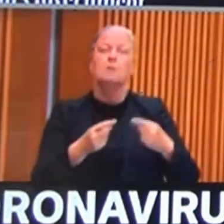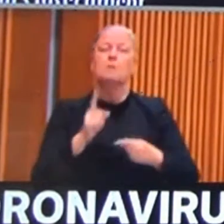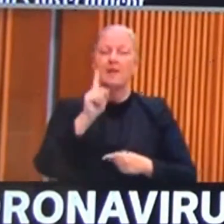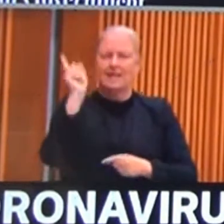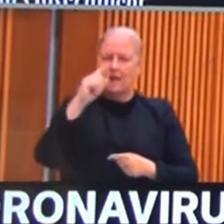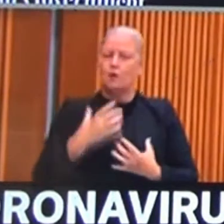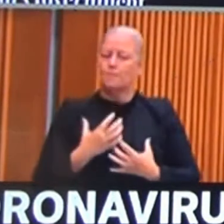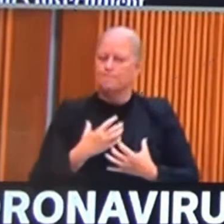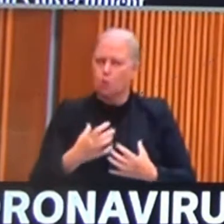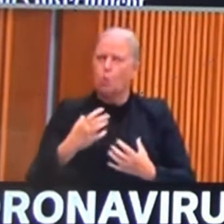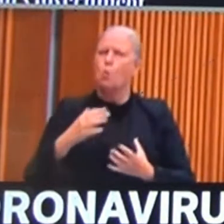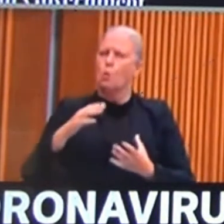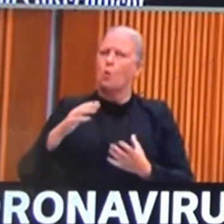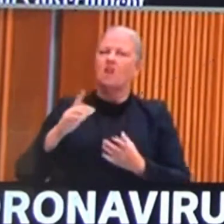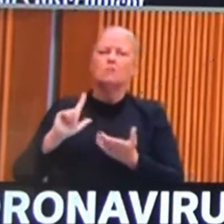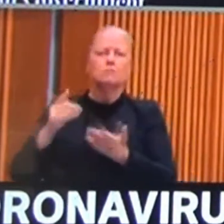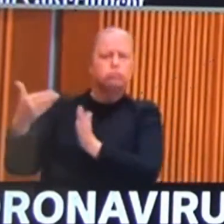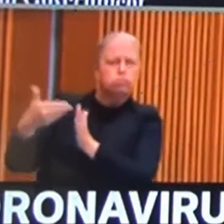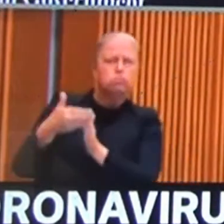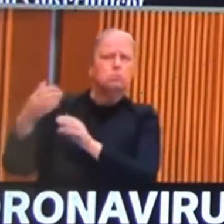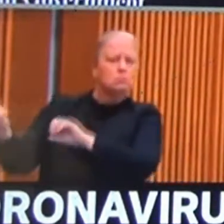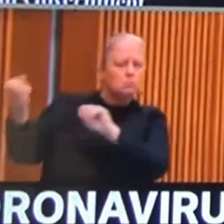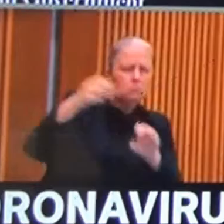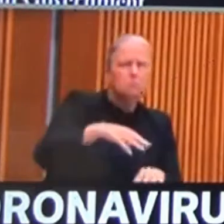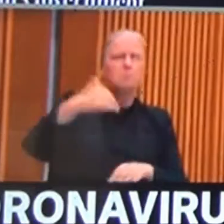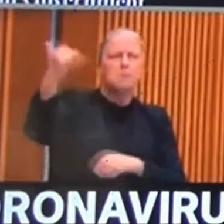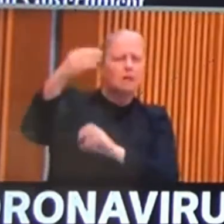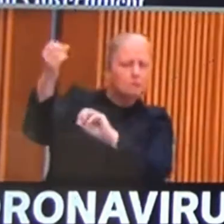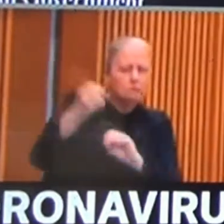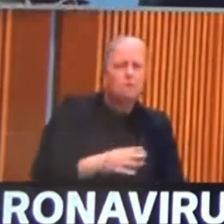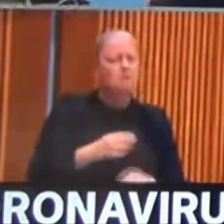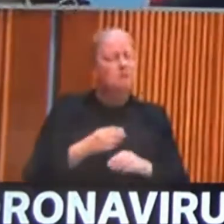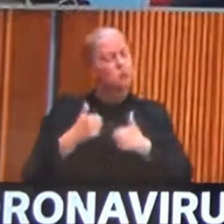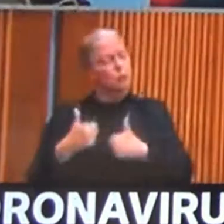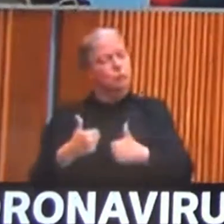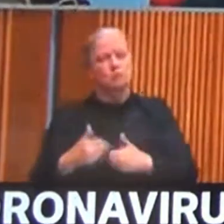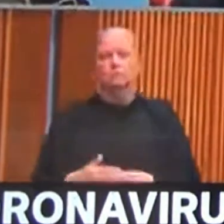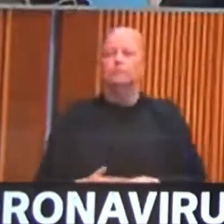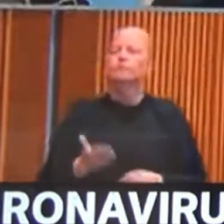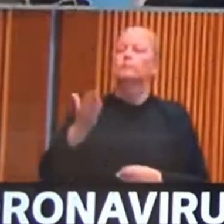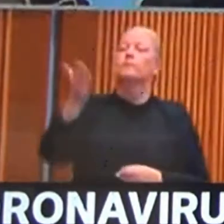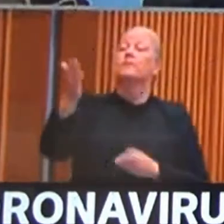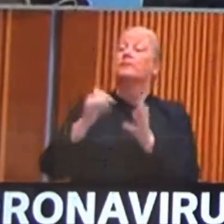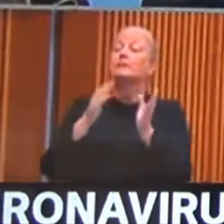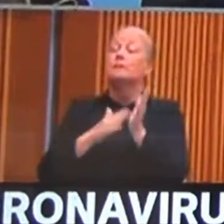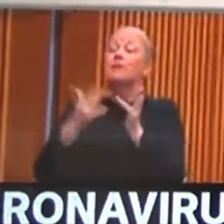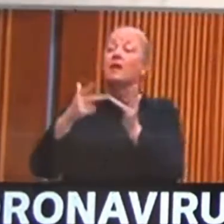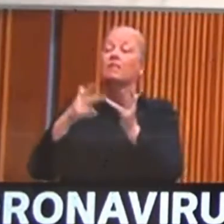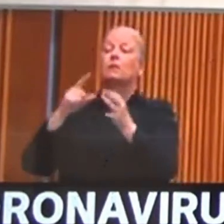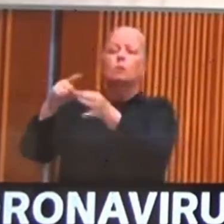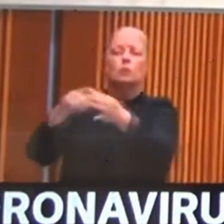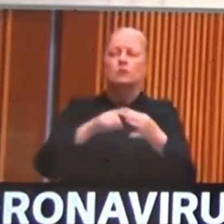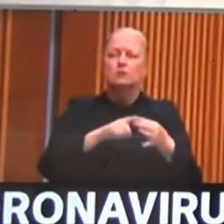supply, not perfect, and therefore the capacity to distribute more. Sam? You saw the release of the Doherty